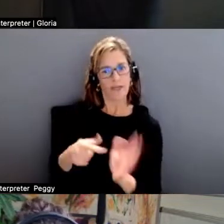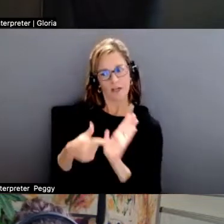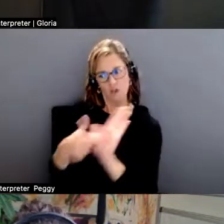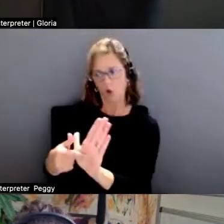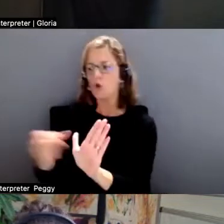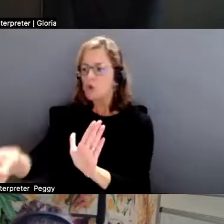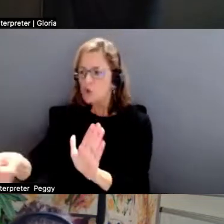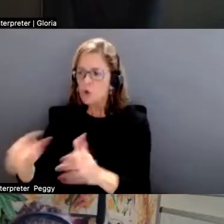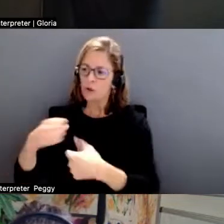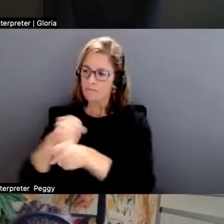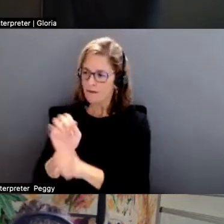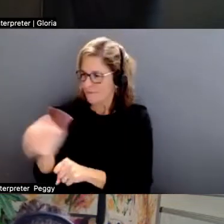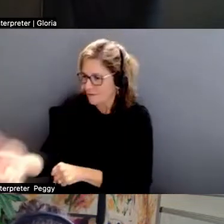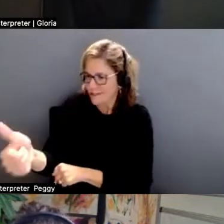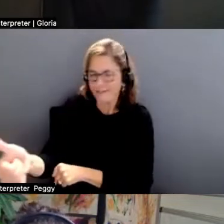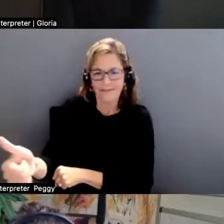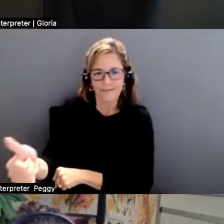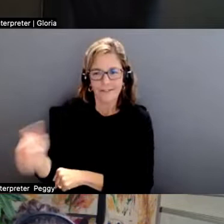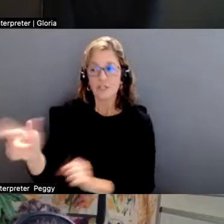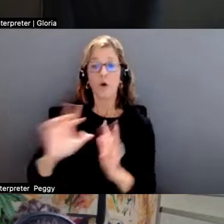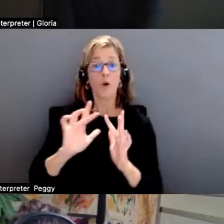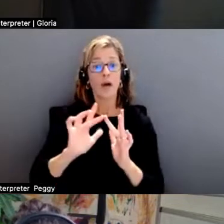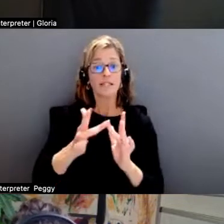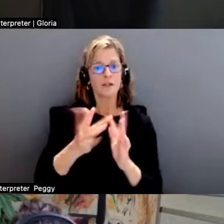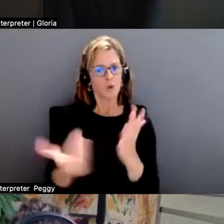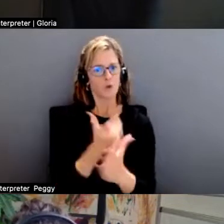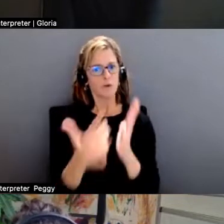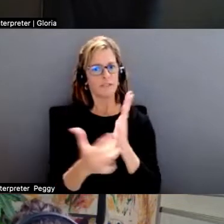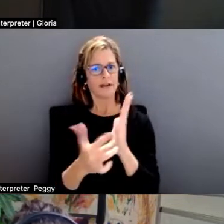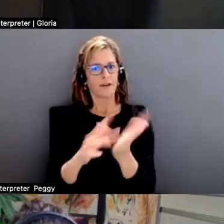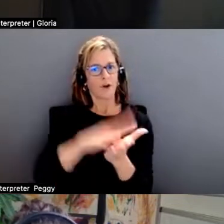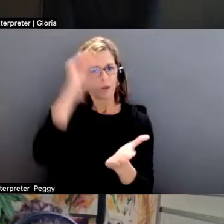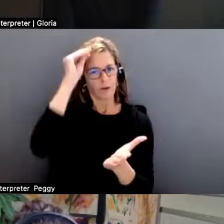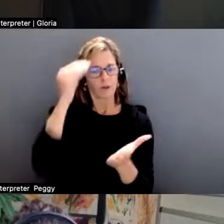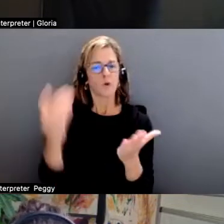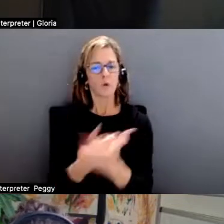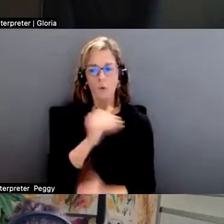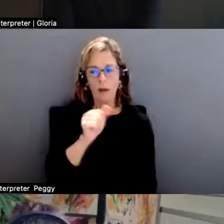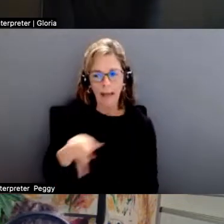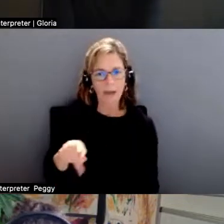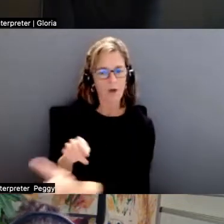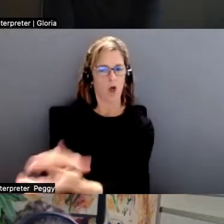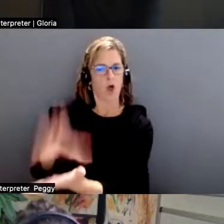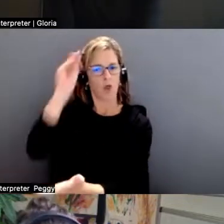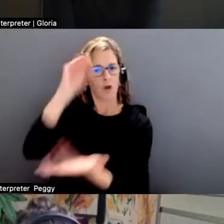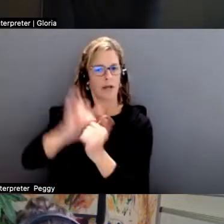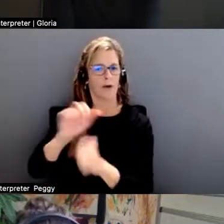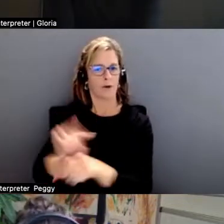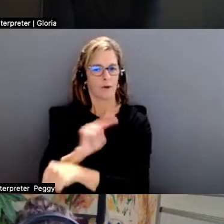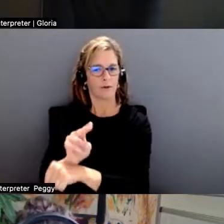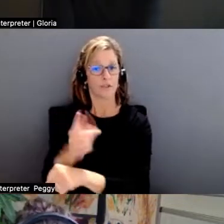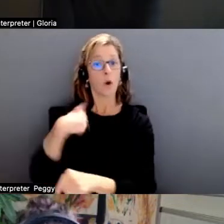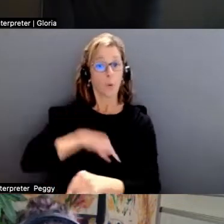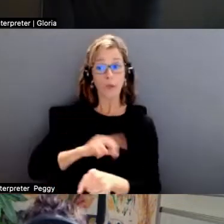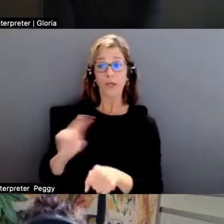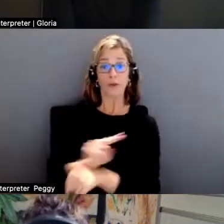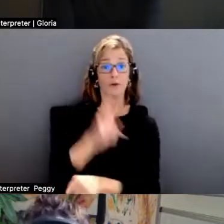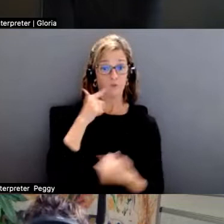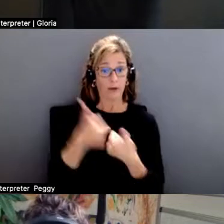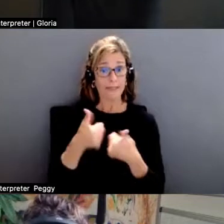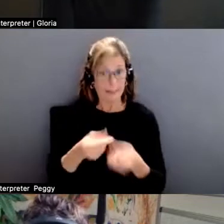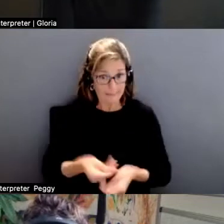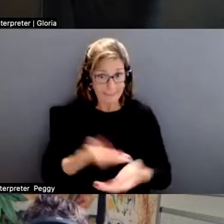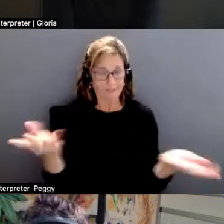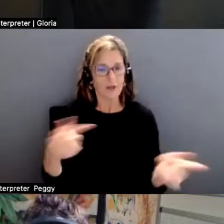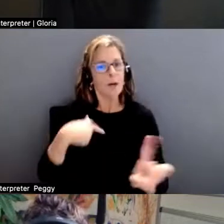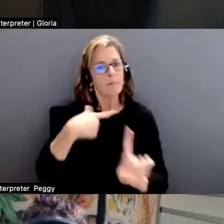skills, learning a new piece of technology or a new application. So not only do we use it, but we show them how to use it themselves, which